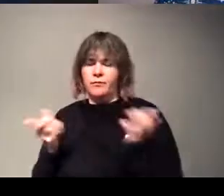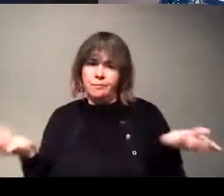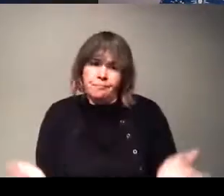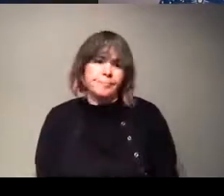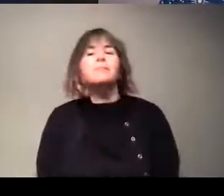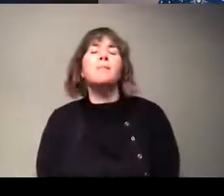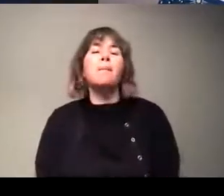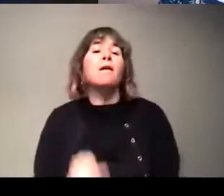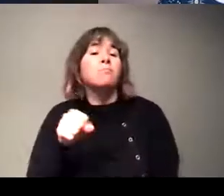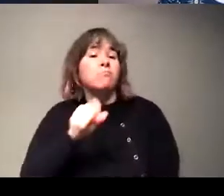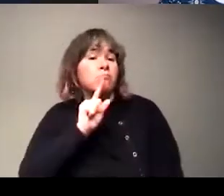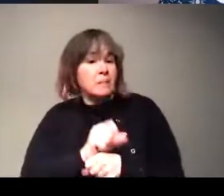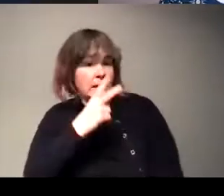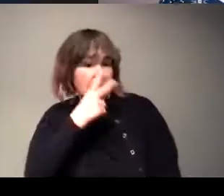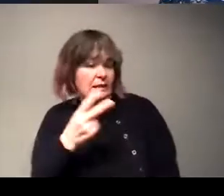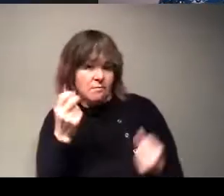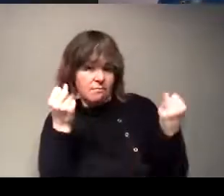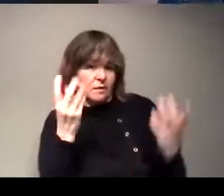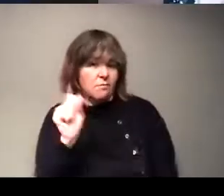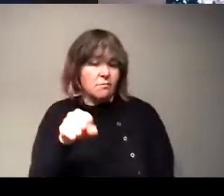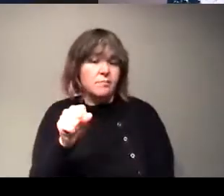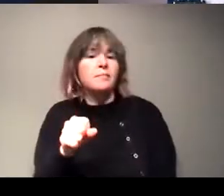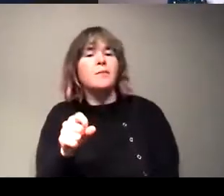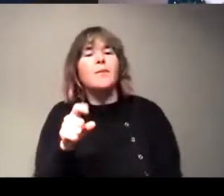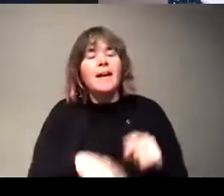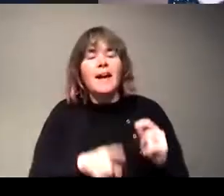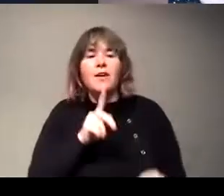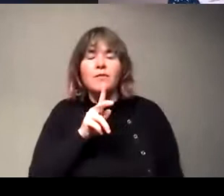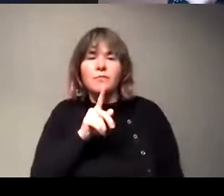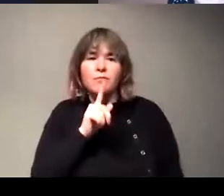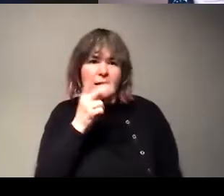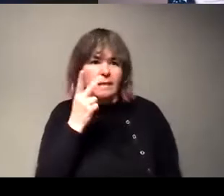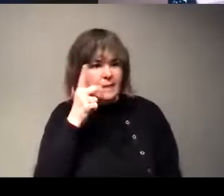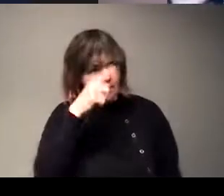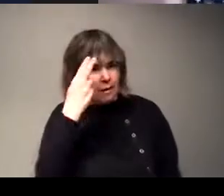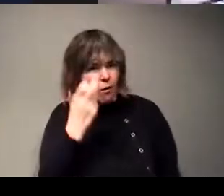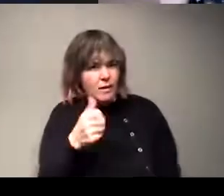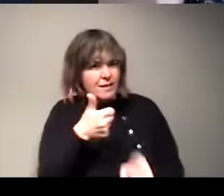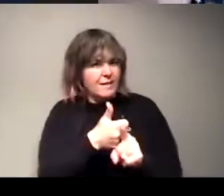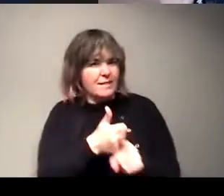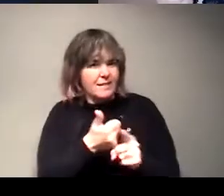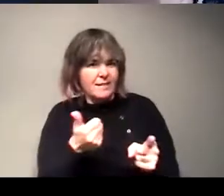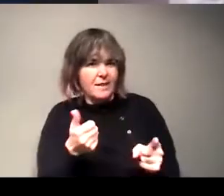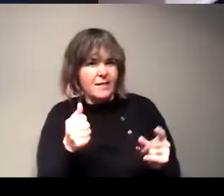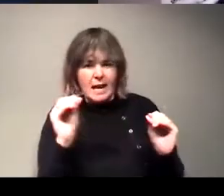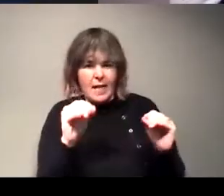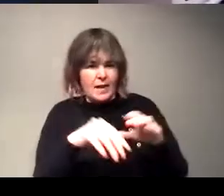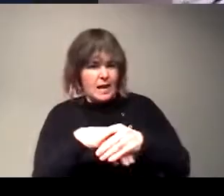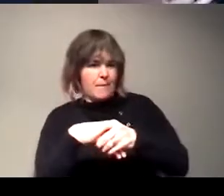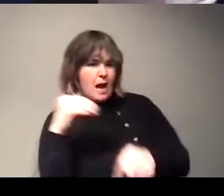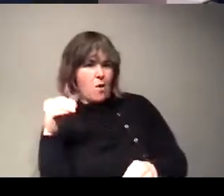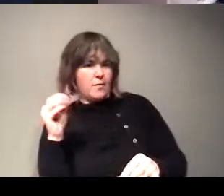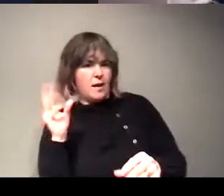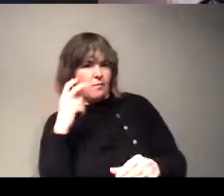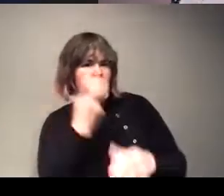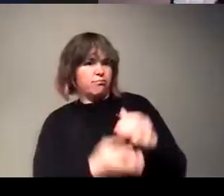Yes, I've seen them. I've seen a bunch of them. We can't actually see the black hole itself because nothing can escape from inside of it. That's what makes it black